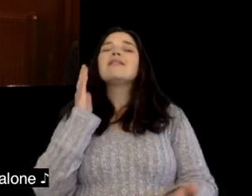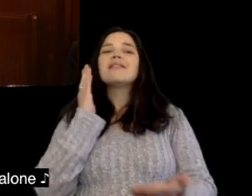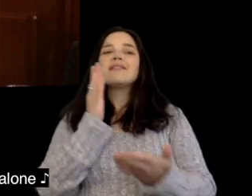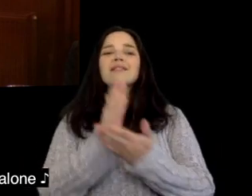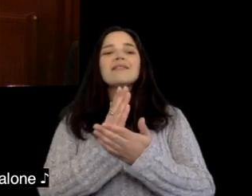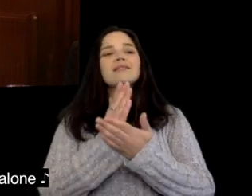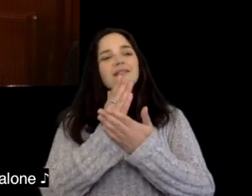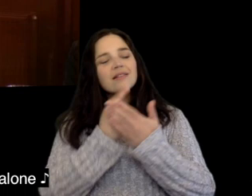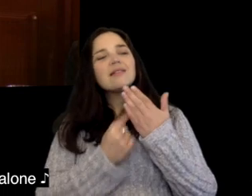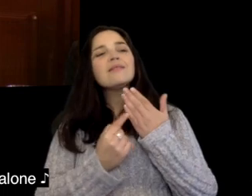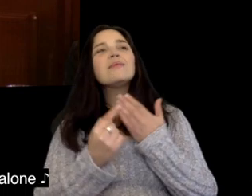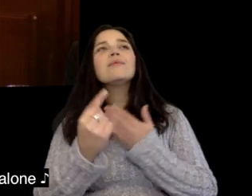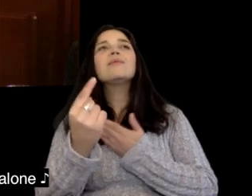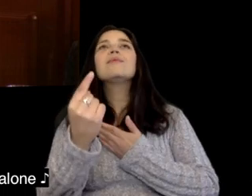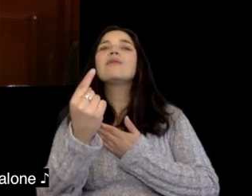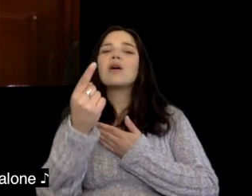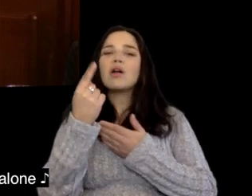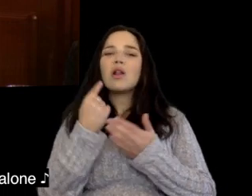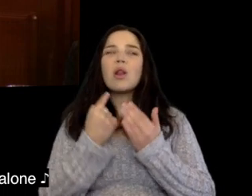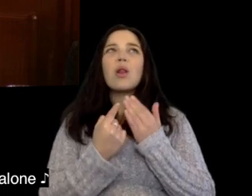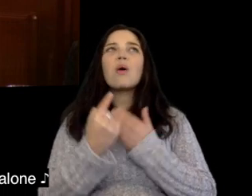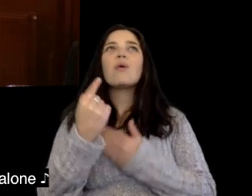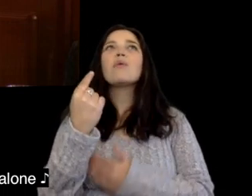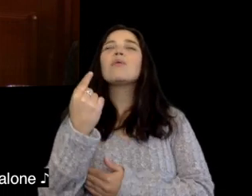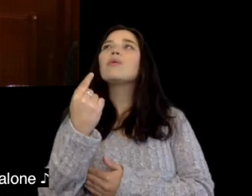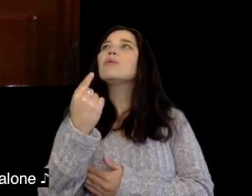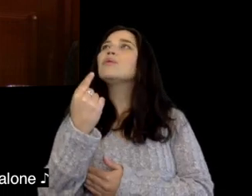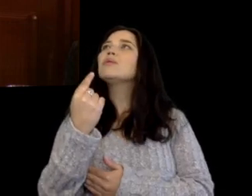will trust in you